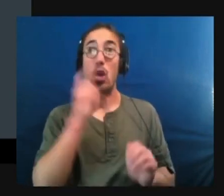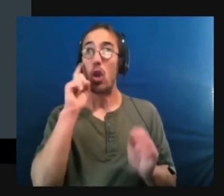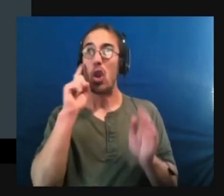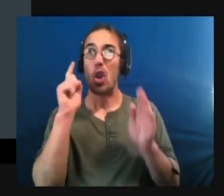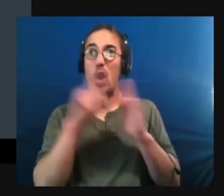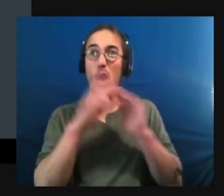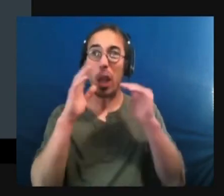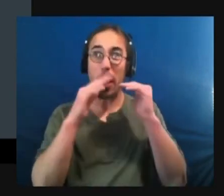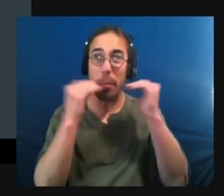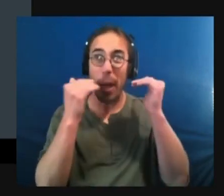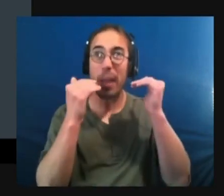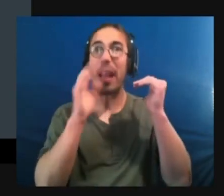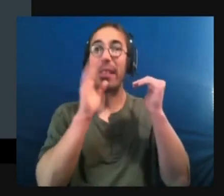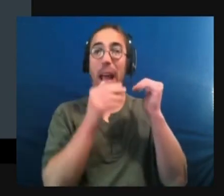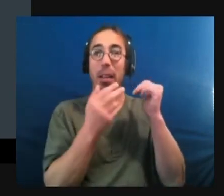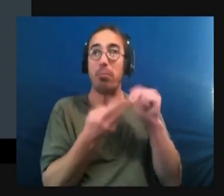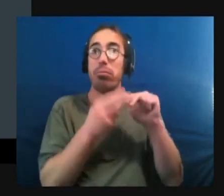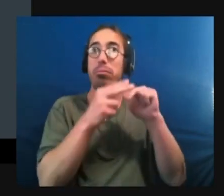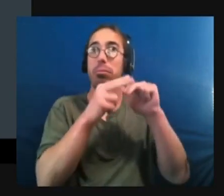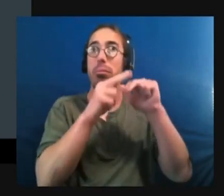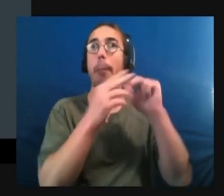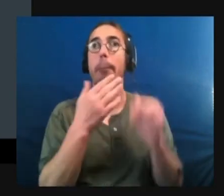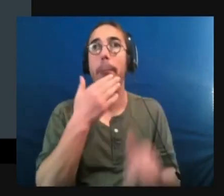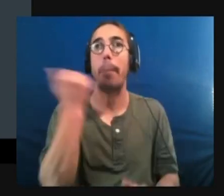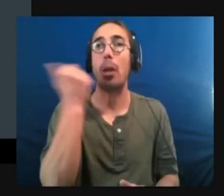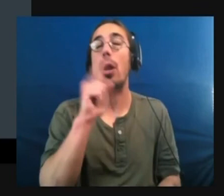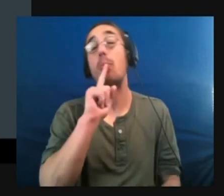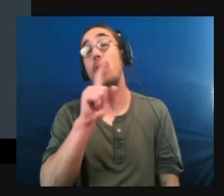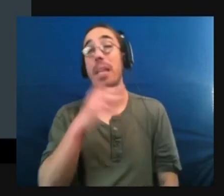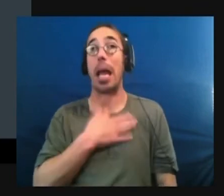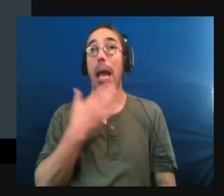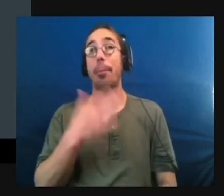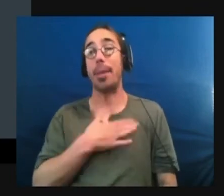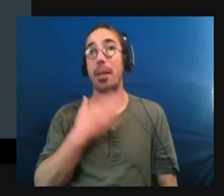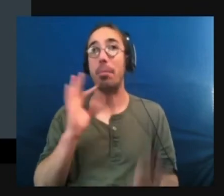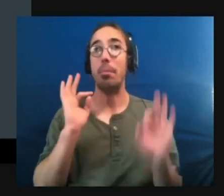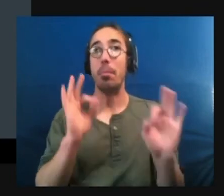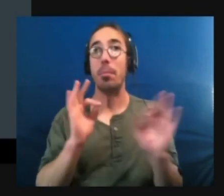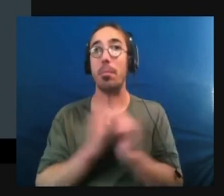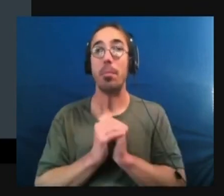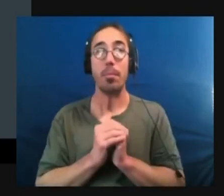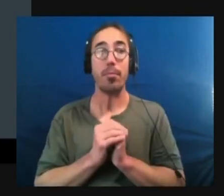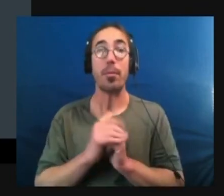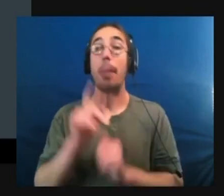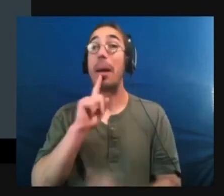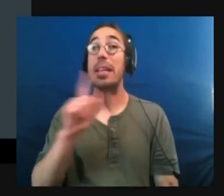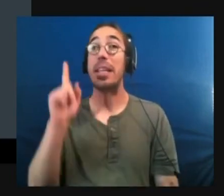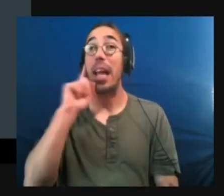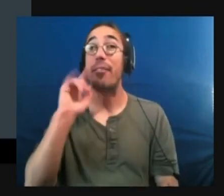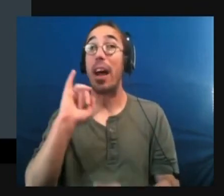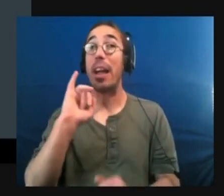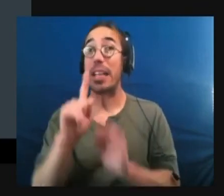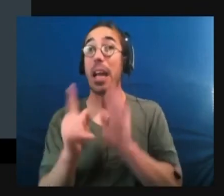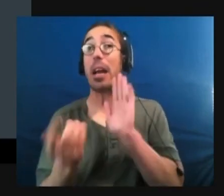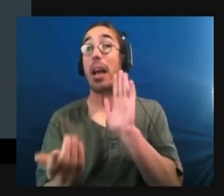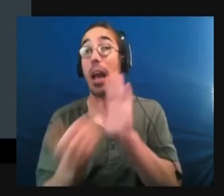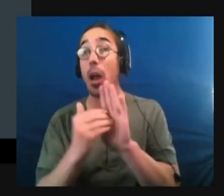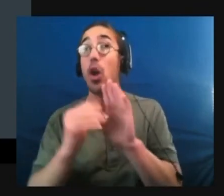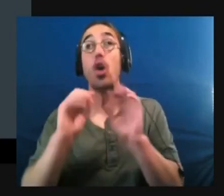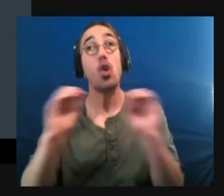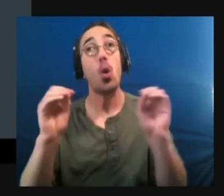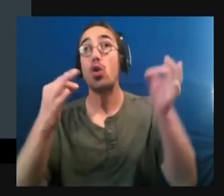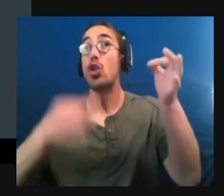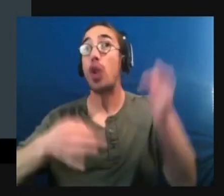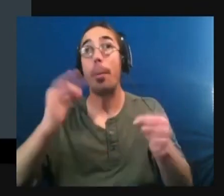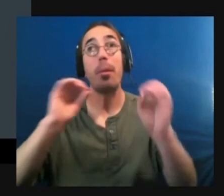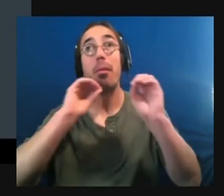up. Woohoo! I'm very happy about that. My deaf identity, again, no judgment.